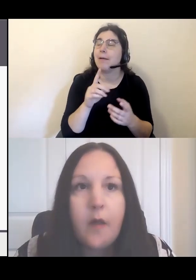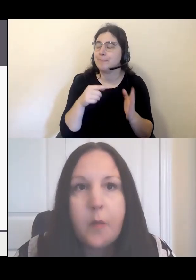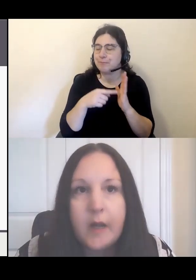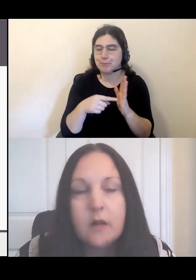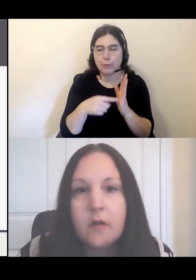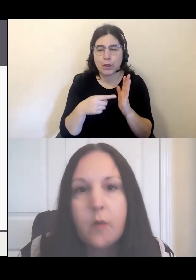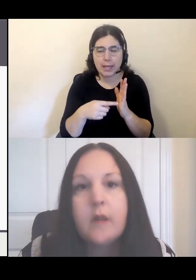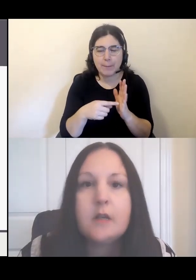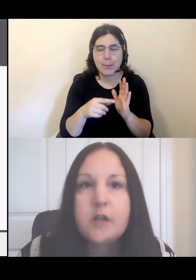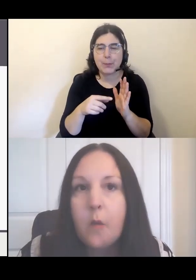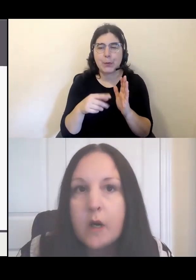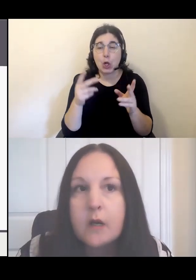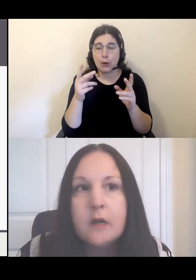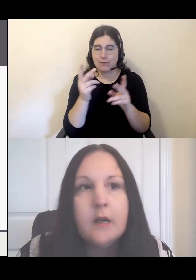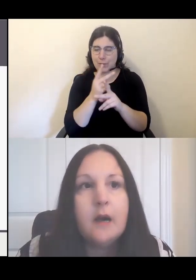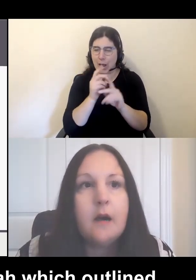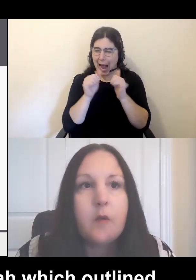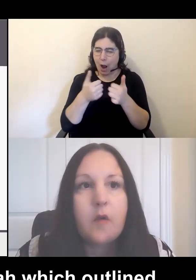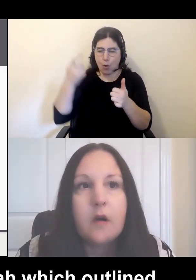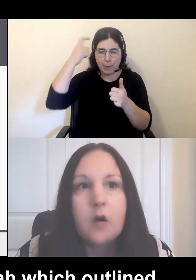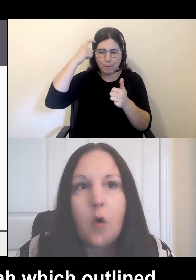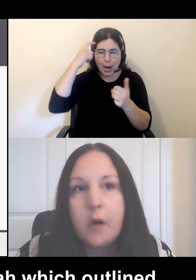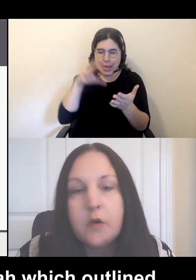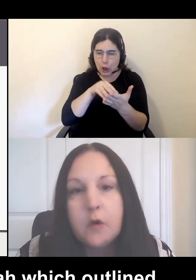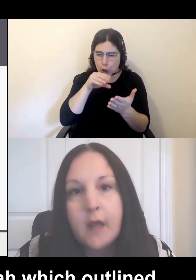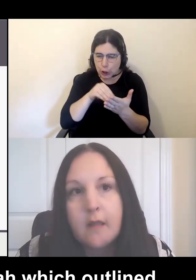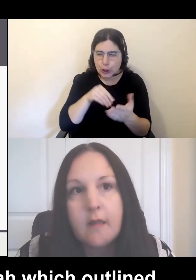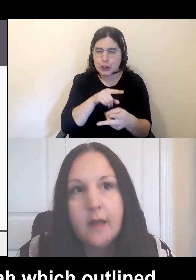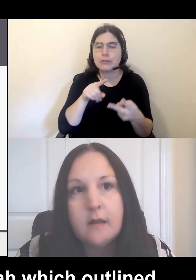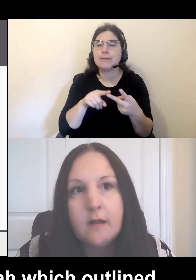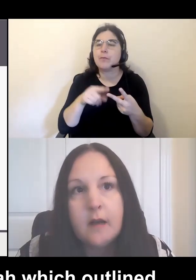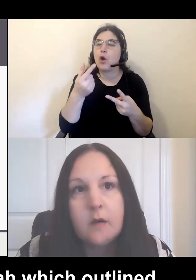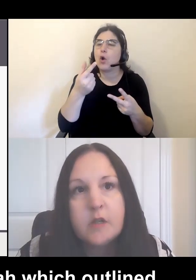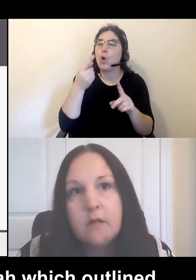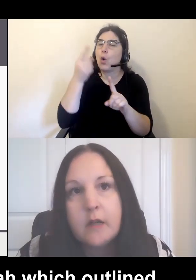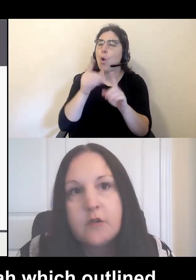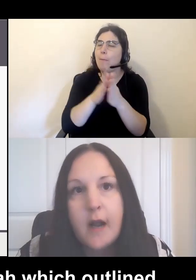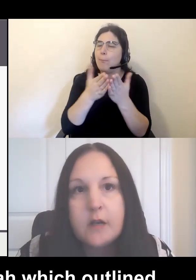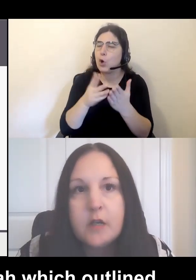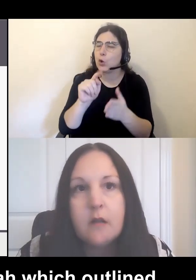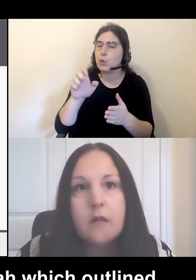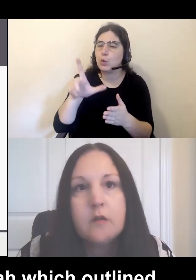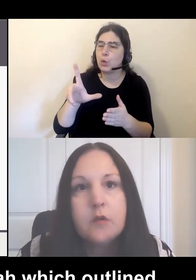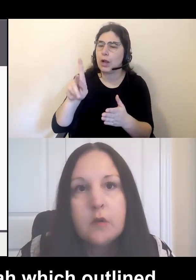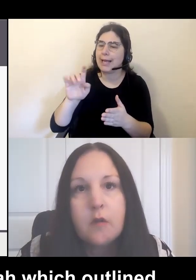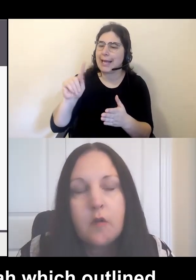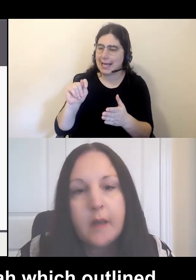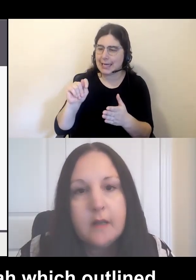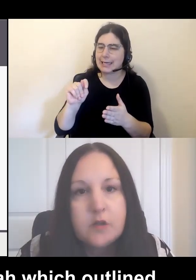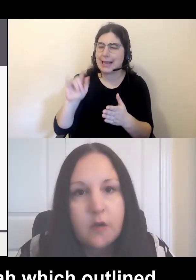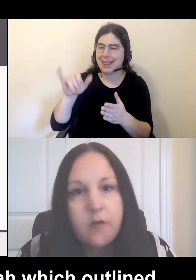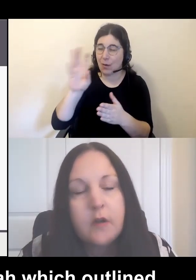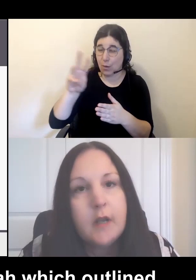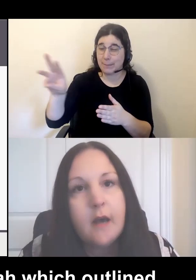to how the brain learns within each network. There was a goalbook toolkit site, which outlined strategies and tools used